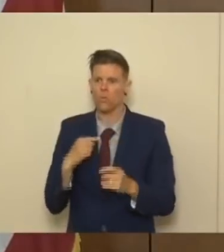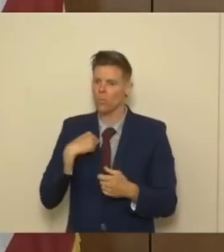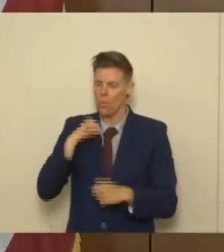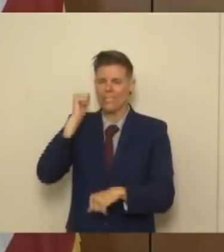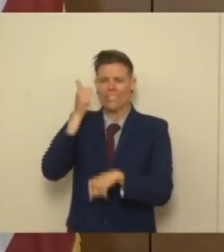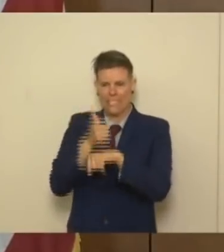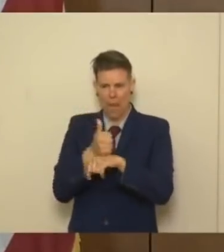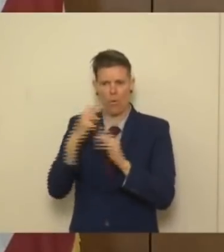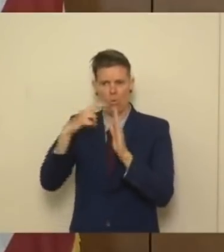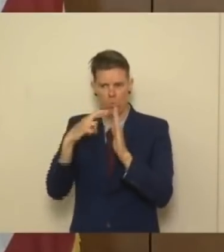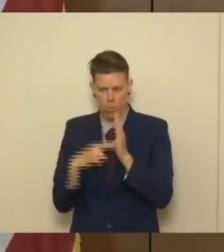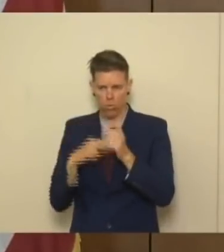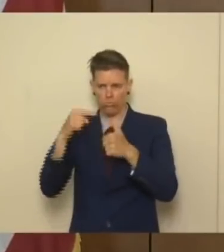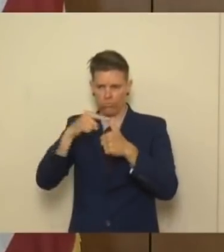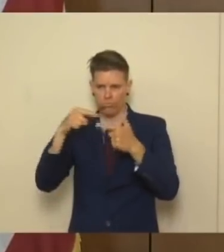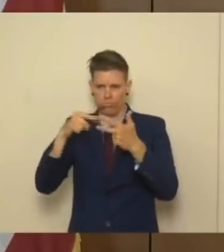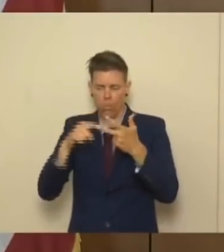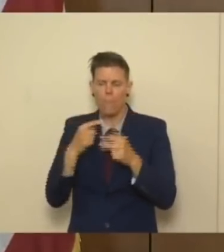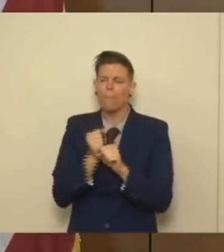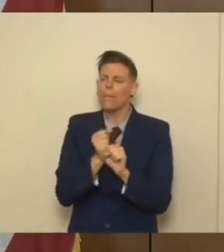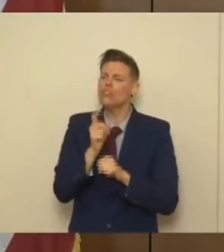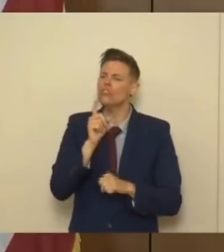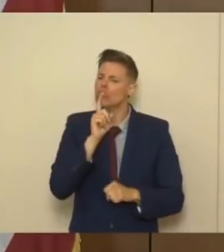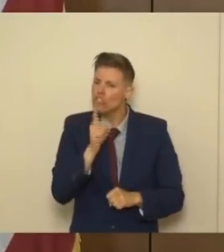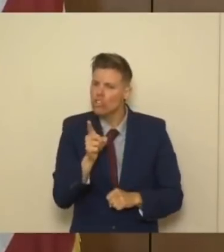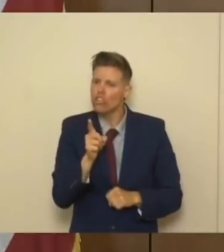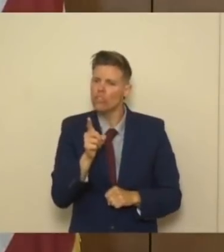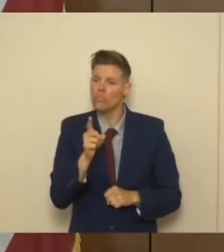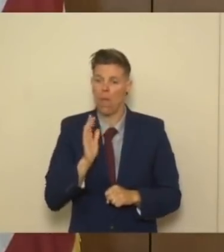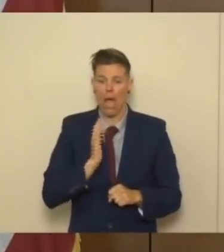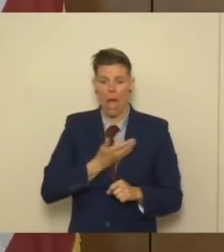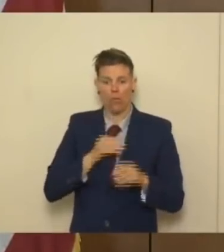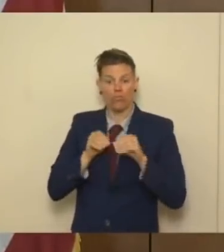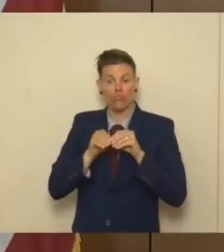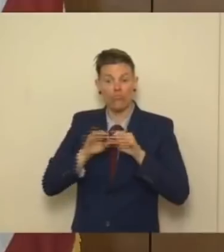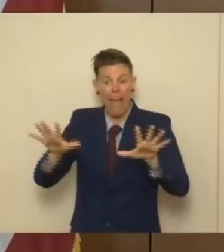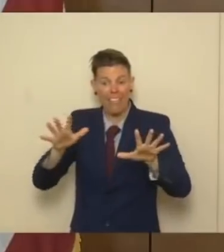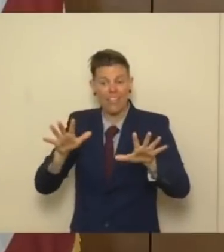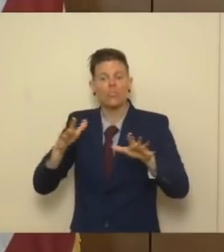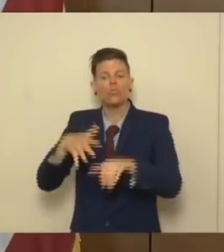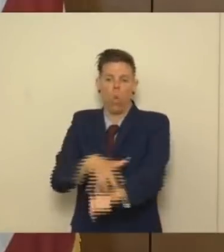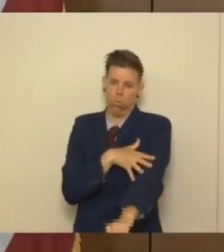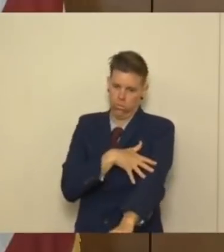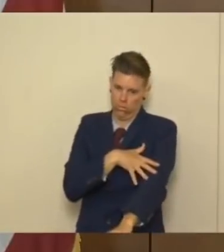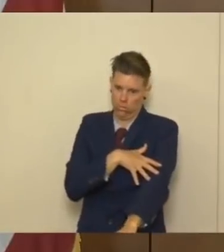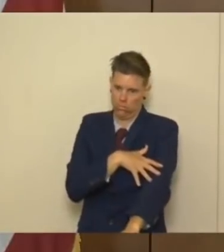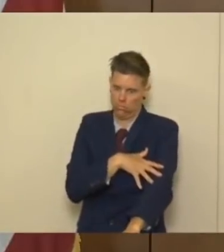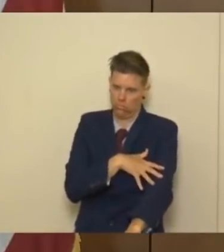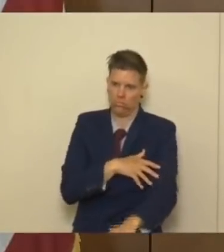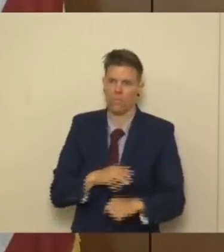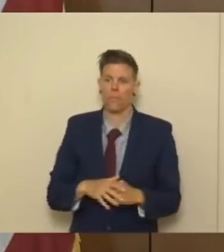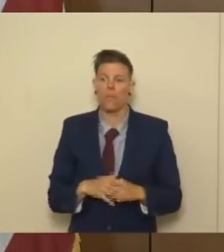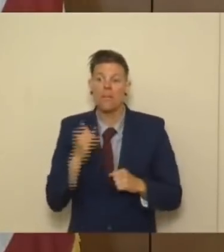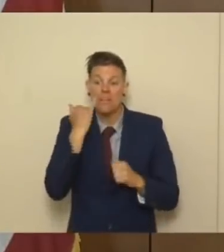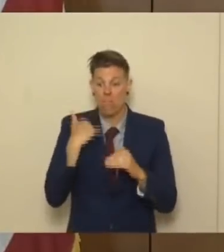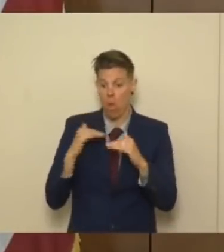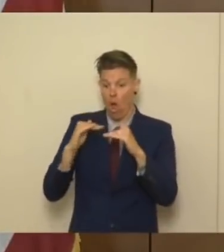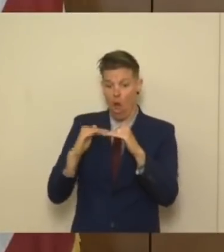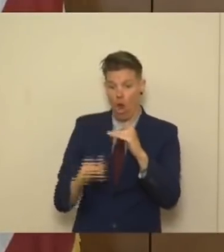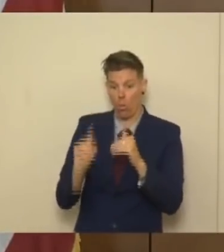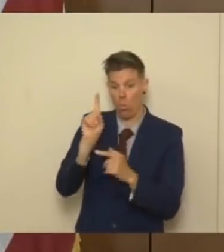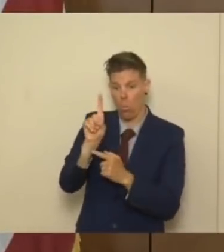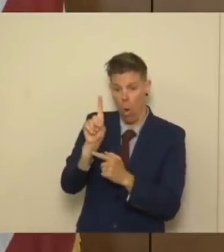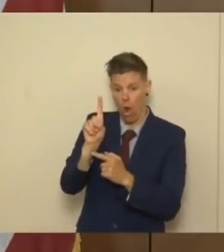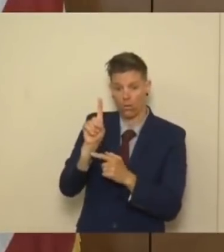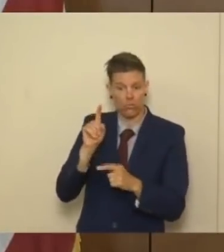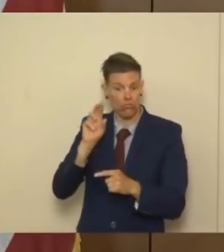that we had a slow rate of spread, right? And if it gets below 1, it's incredibly, we're reducing cases. So